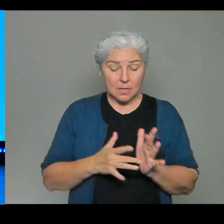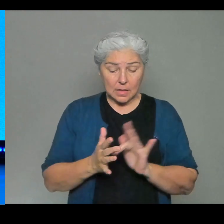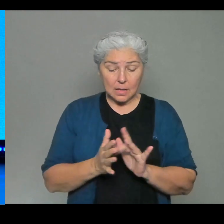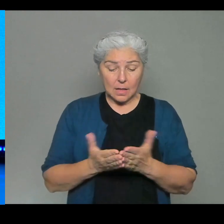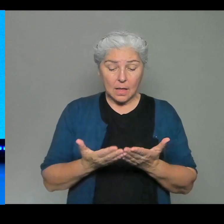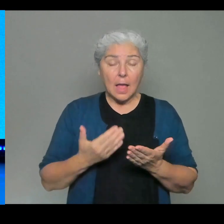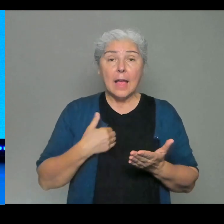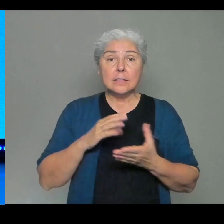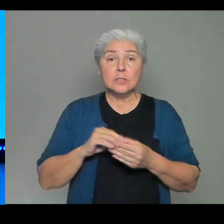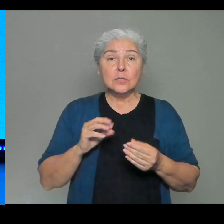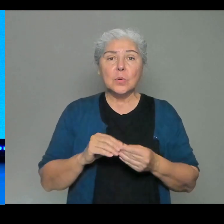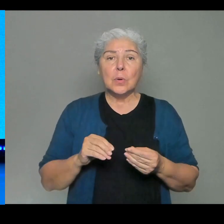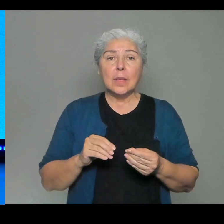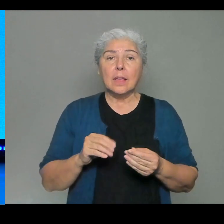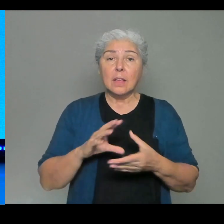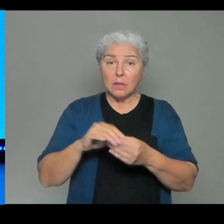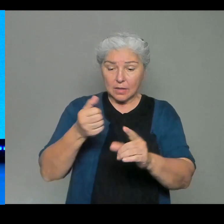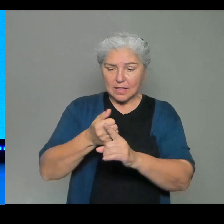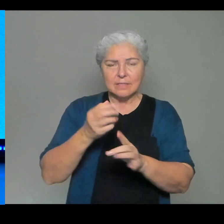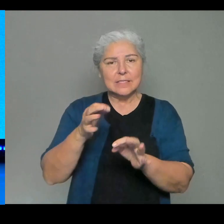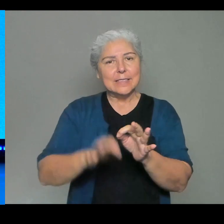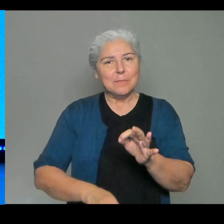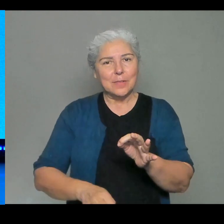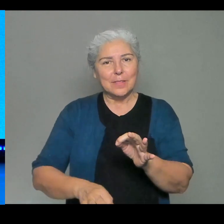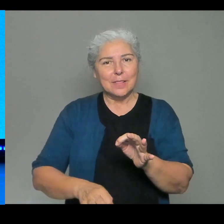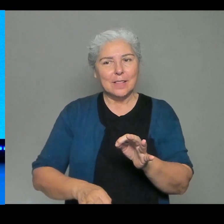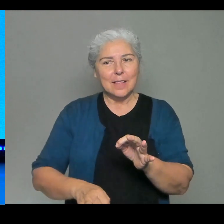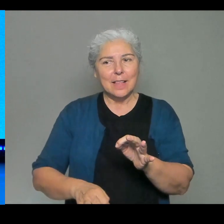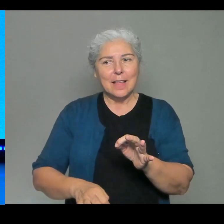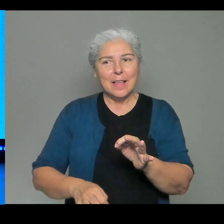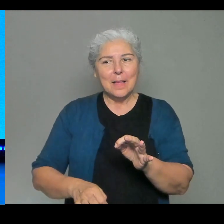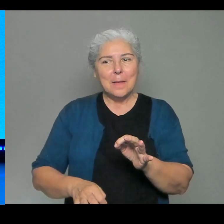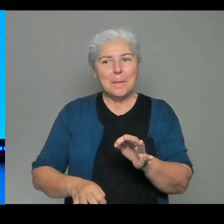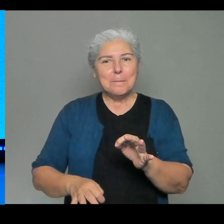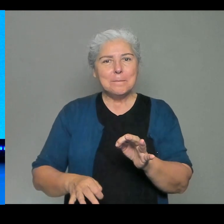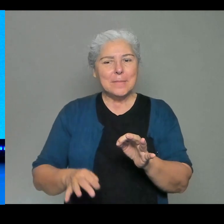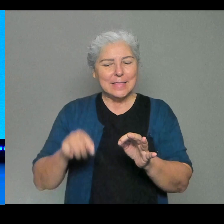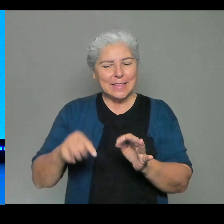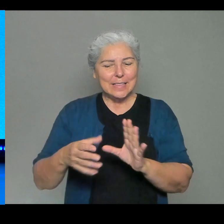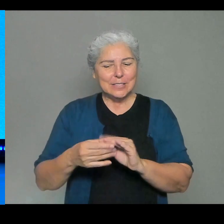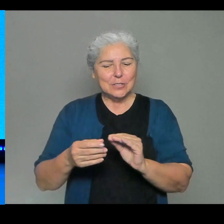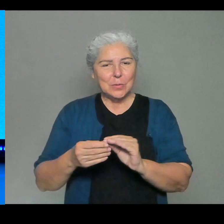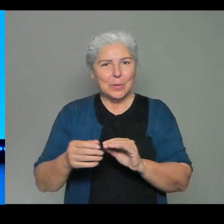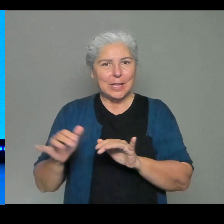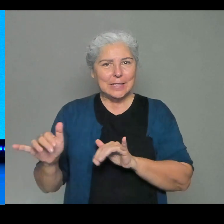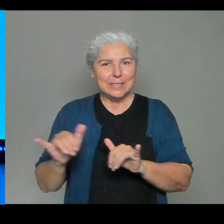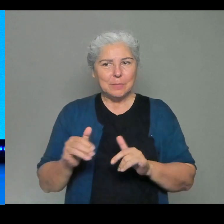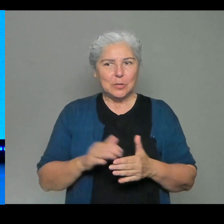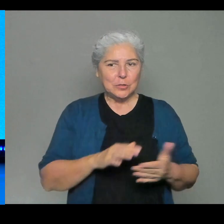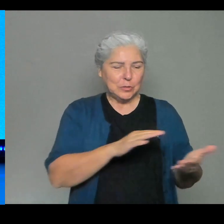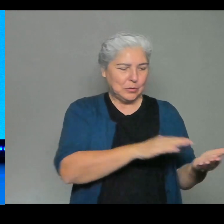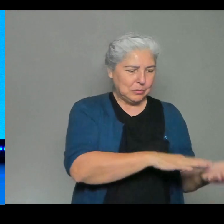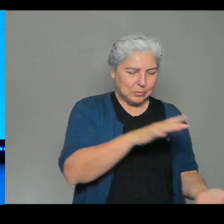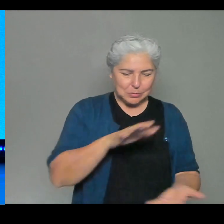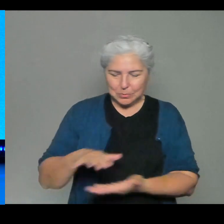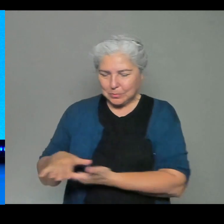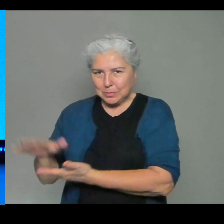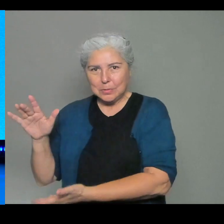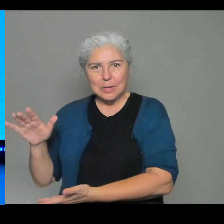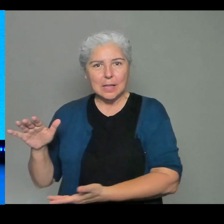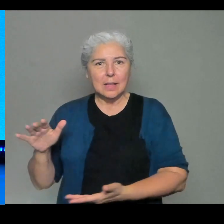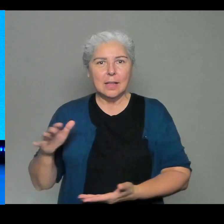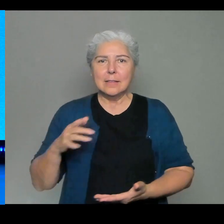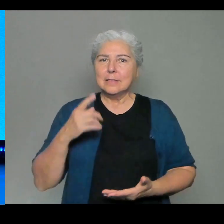This is a story in the Bible, and it is a simple story that mirrors this story. There's going to be somebody